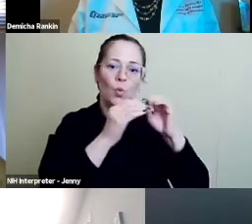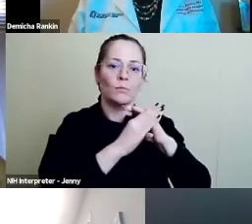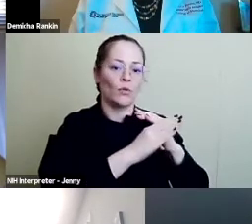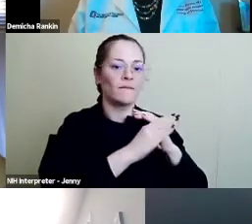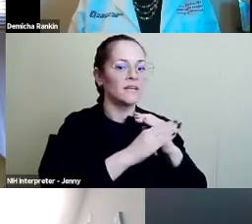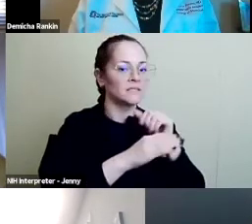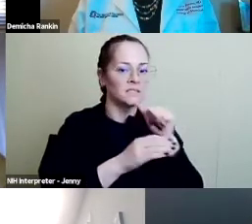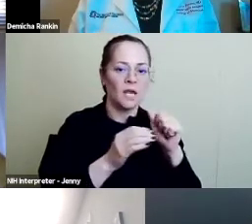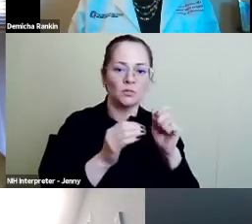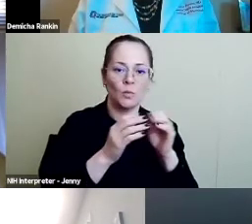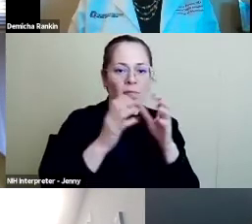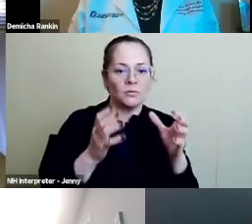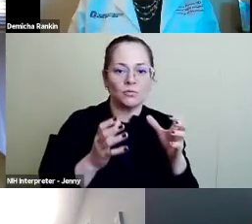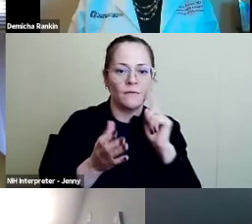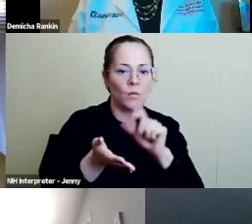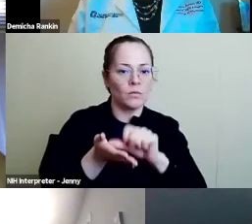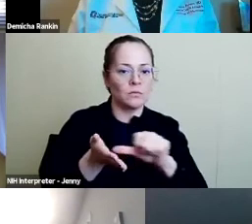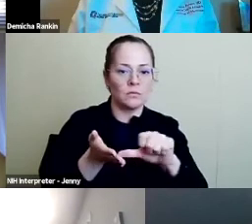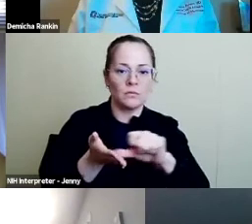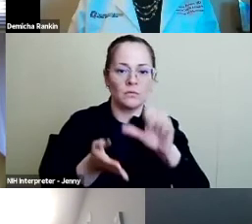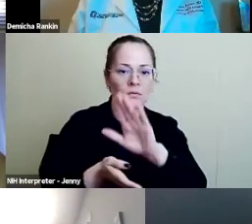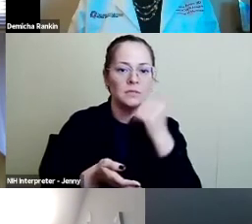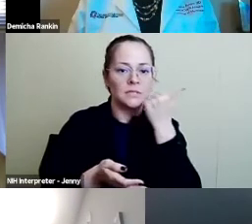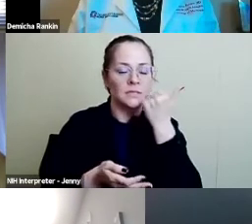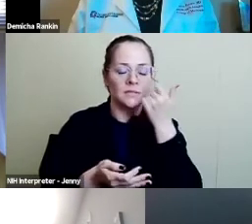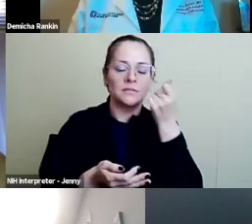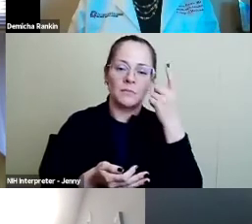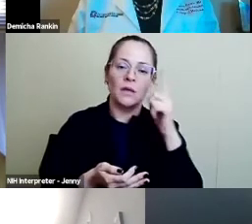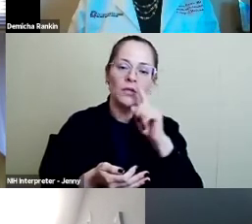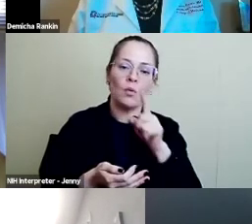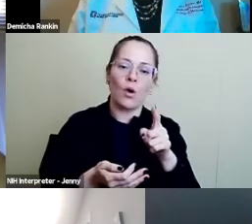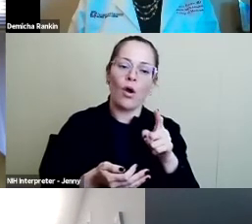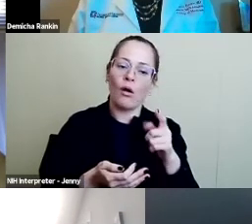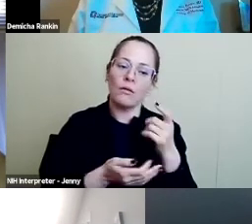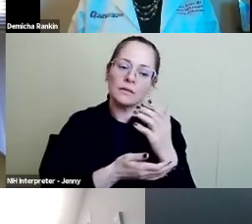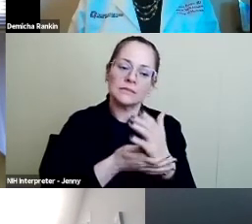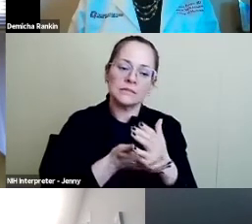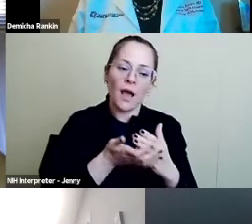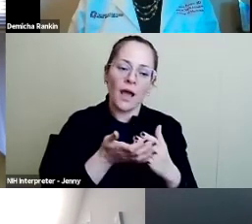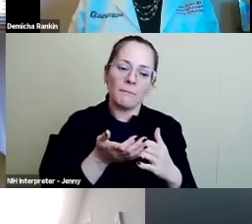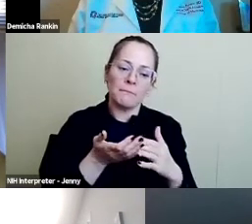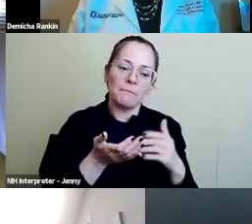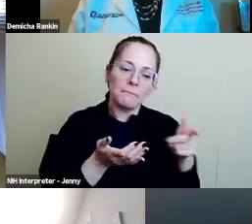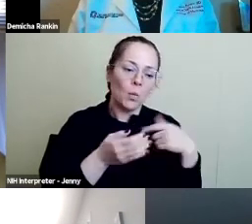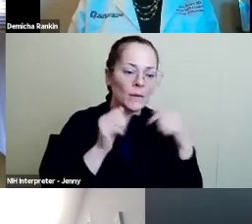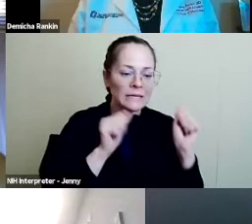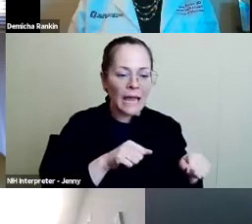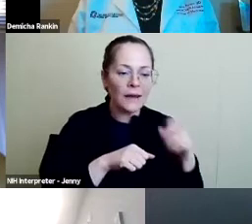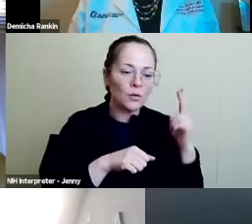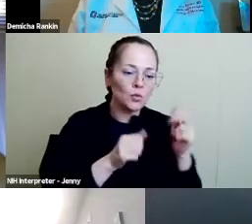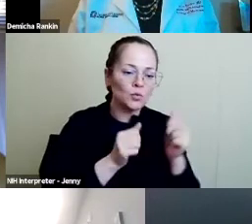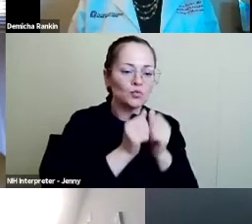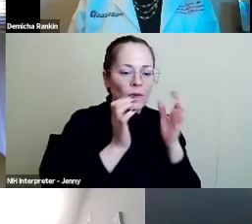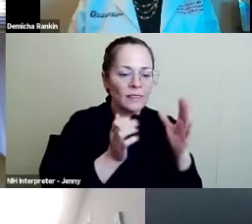always possible, but there are some procedures that we can perform where we're not using the handpiece, which